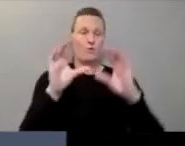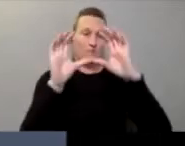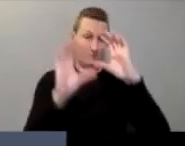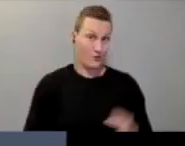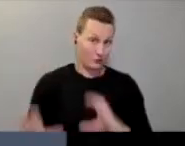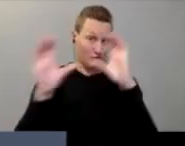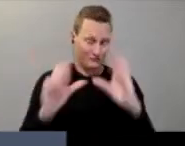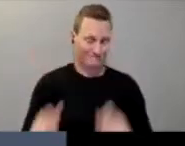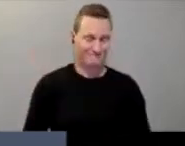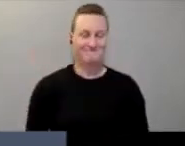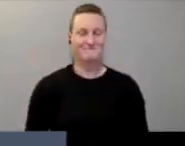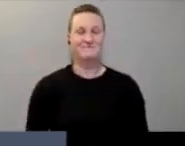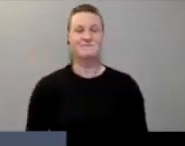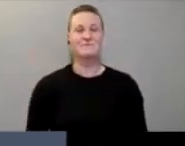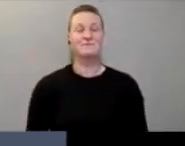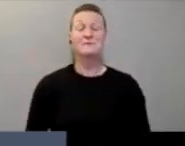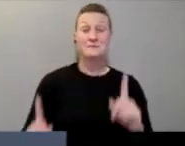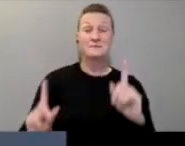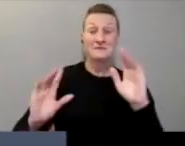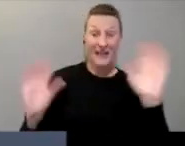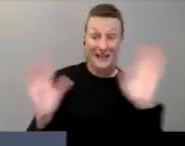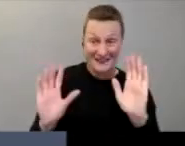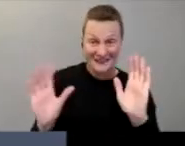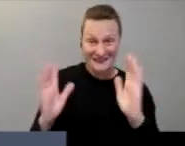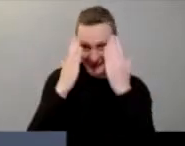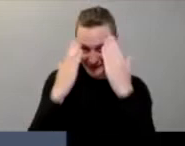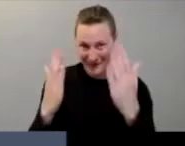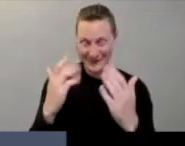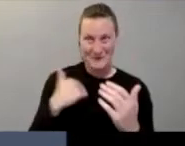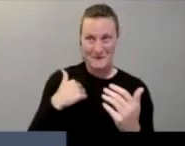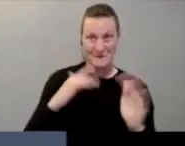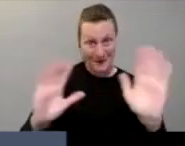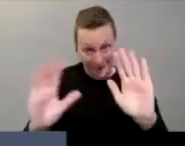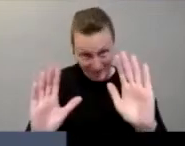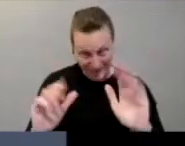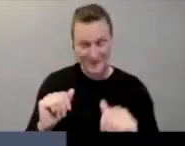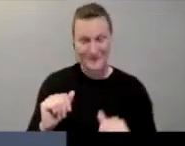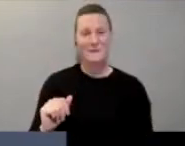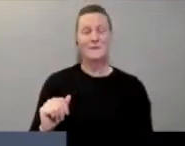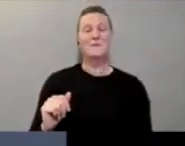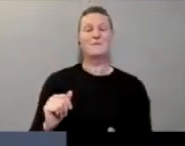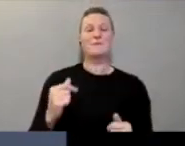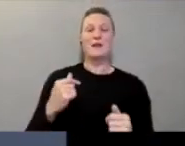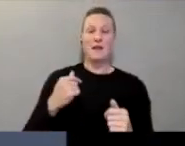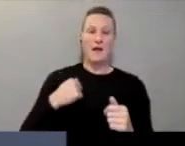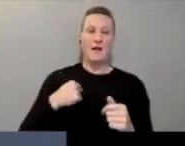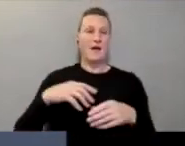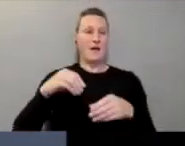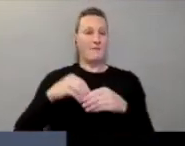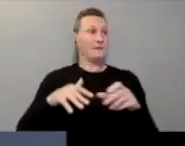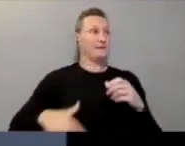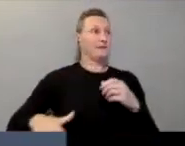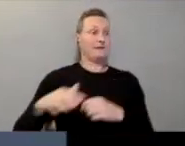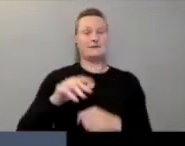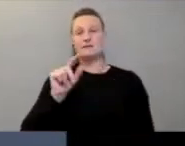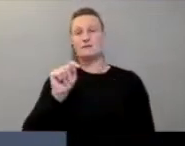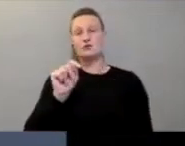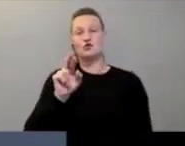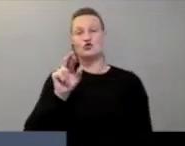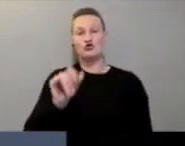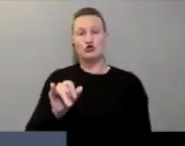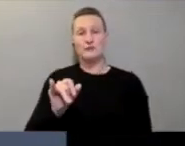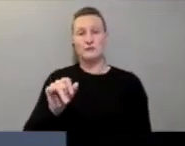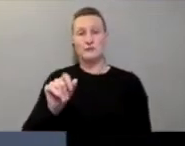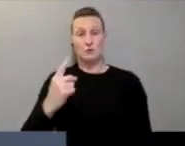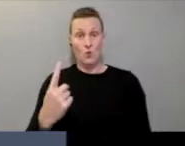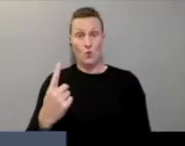Hi, everybody. I just want to say hi, and I'm actually in Treaty 1 territory in the homeland, in the heartland of the Métis Nation, and I've got